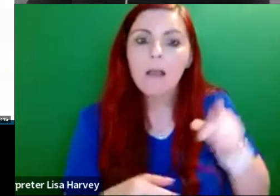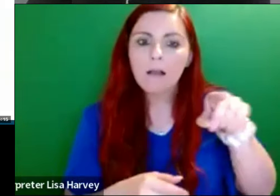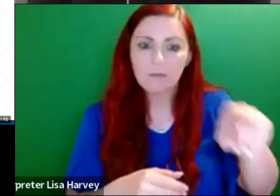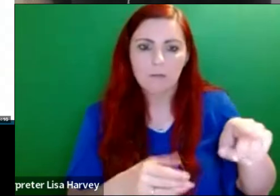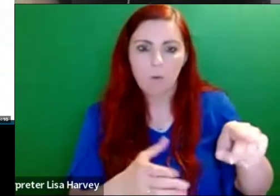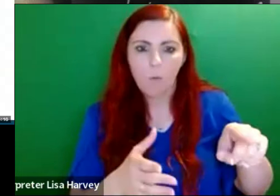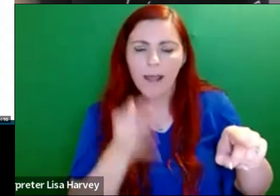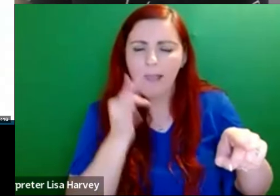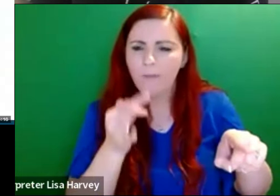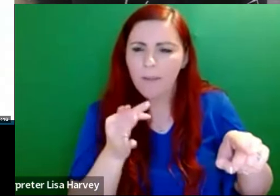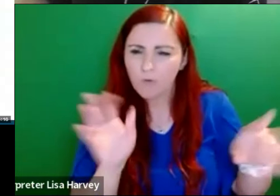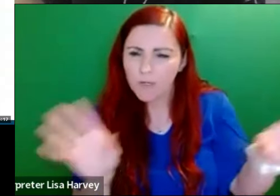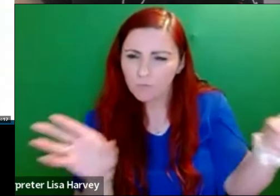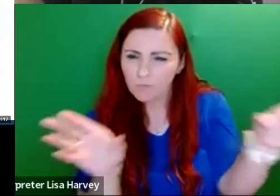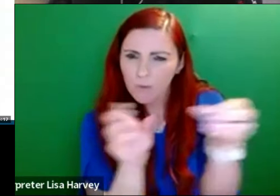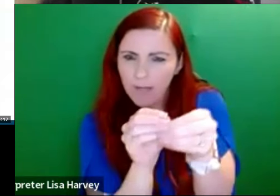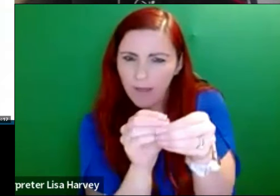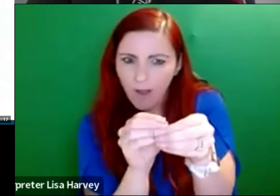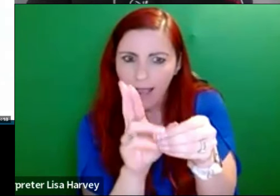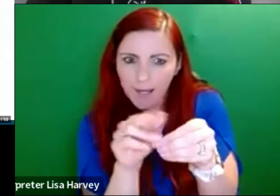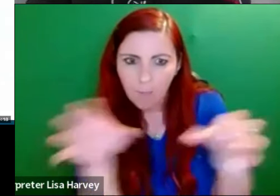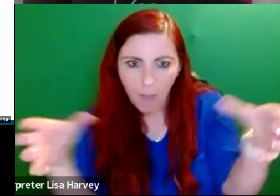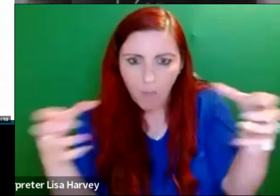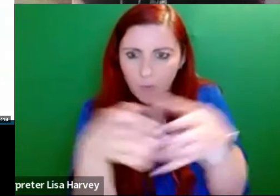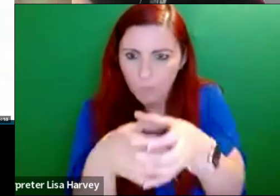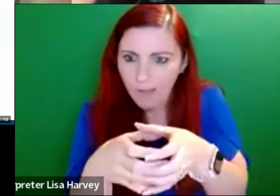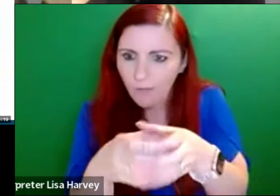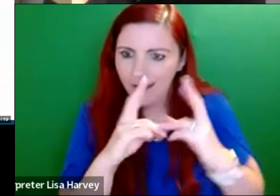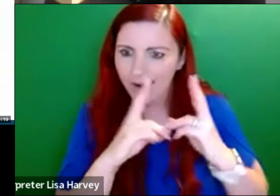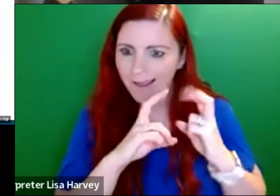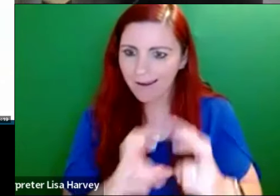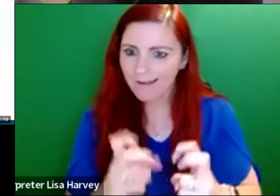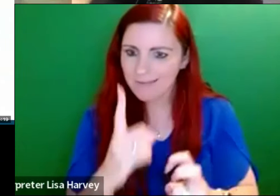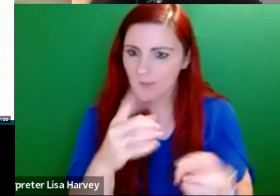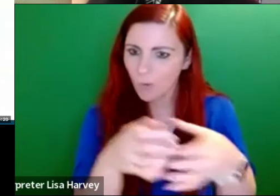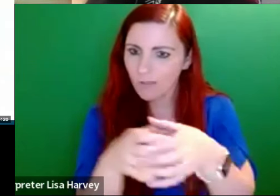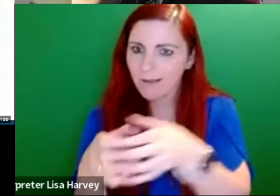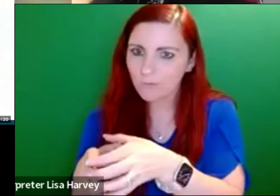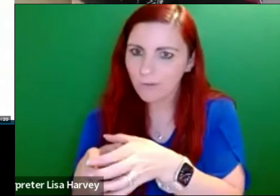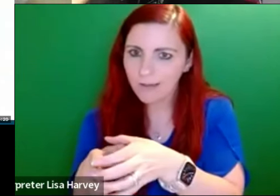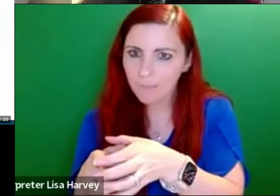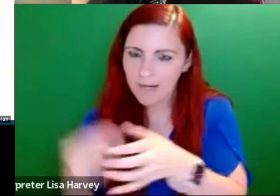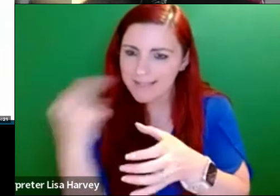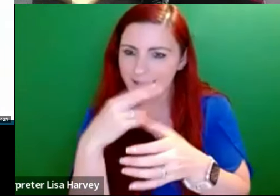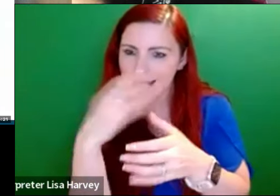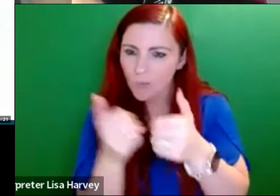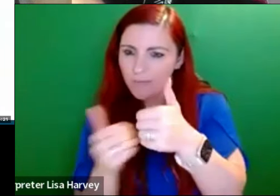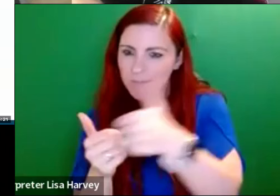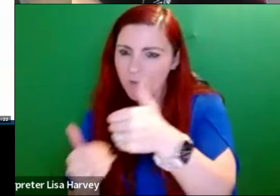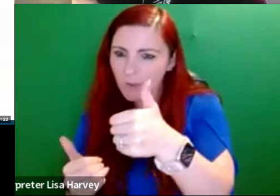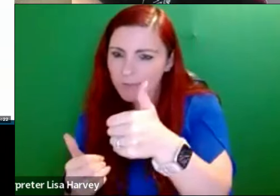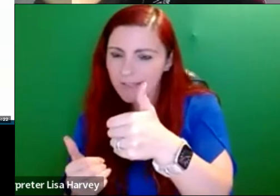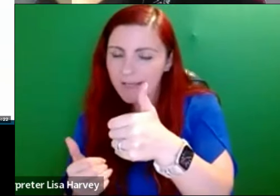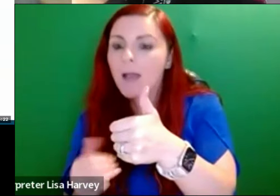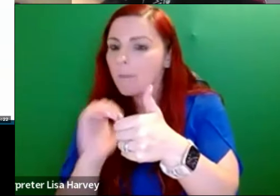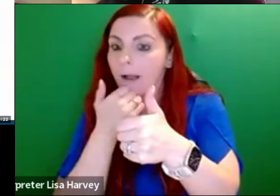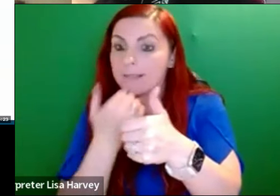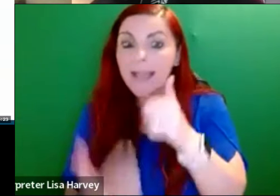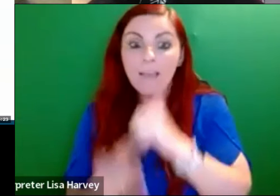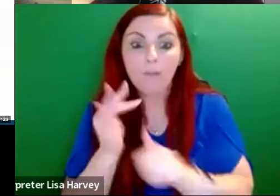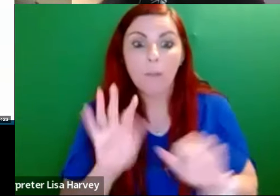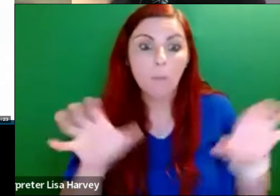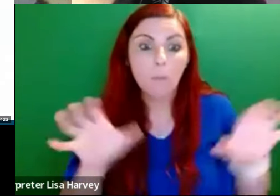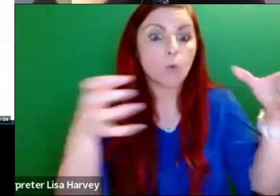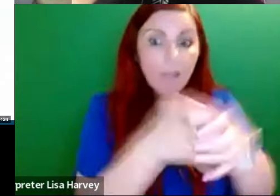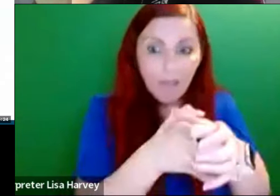these together and analyze them as one category. But it's harder to do that the opposite way around. It's more difficult